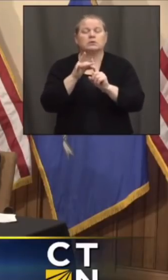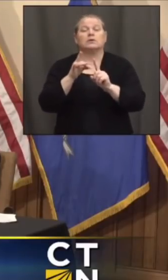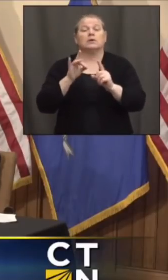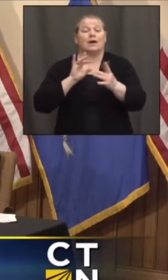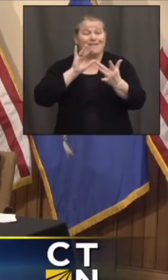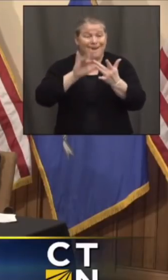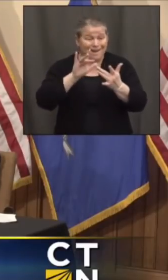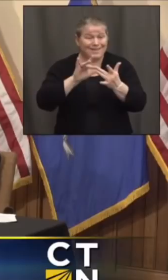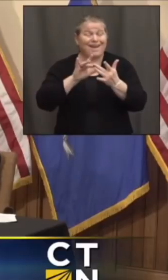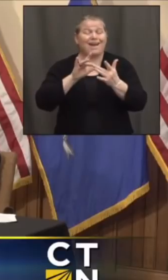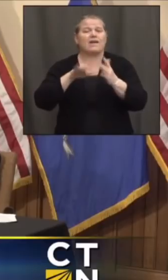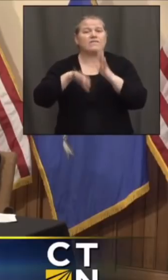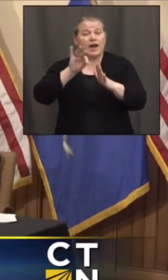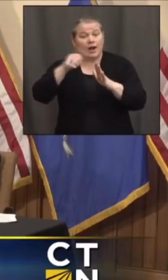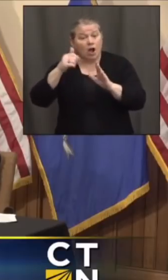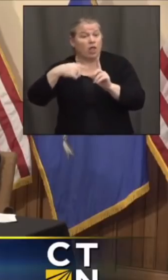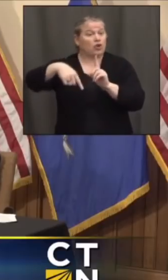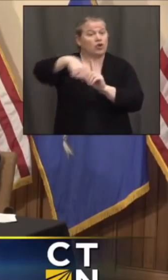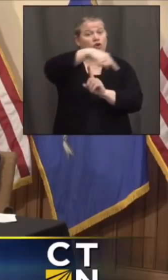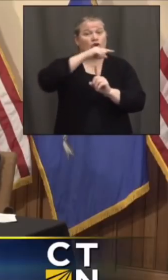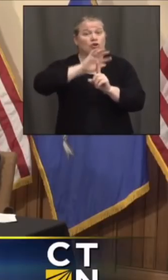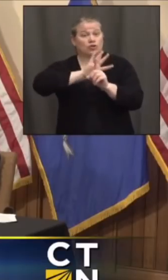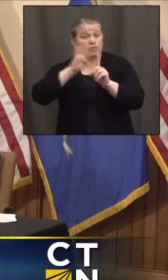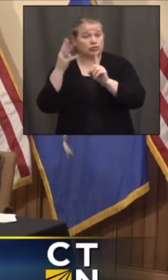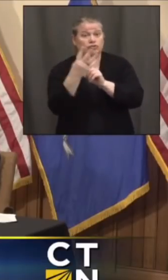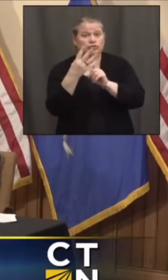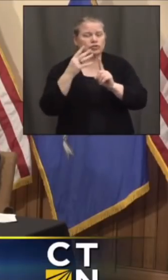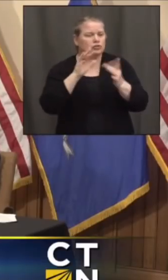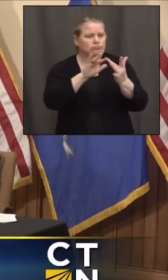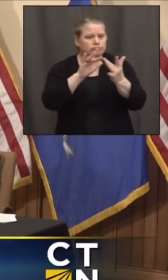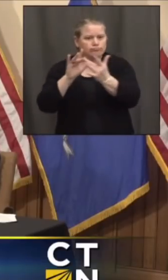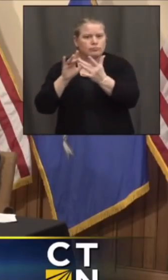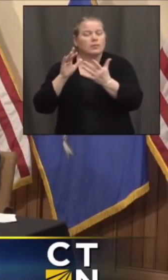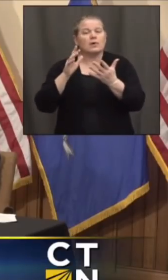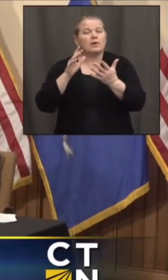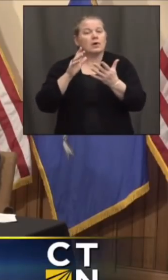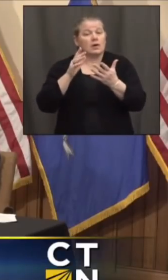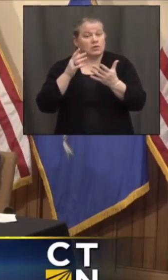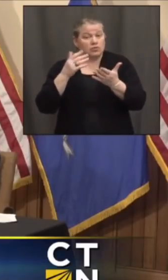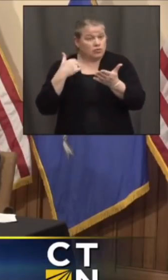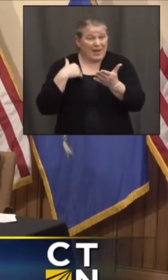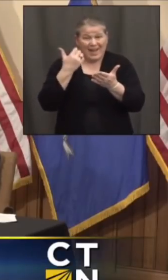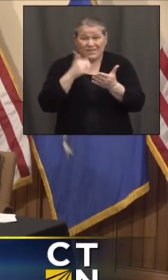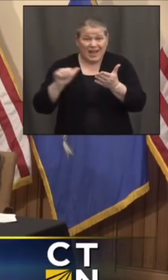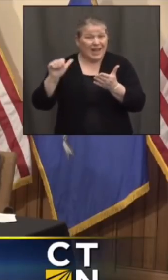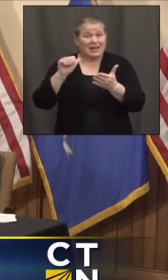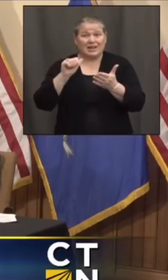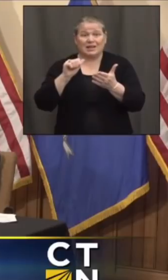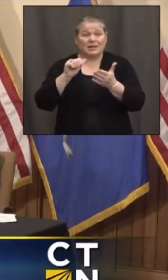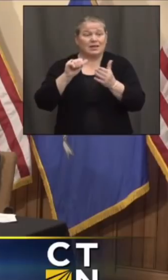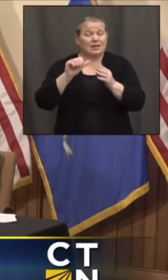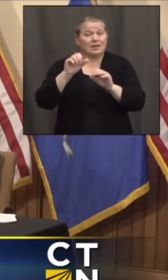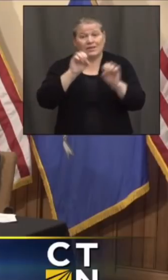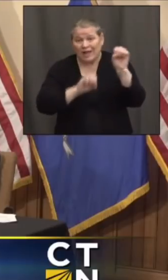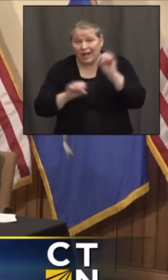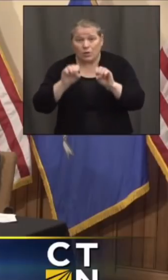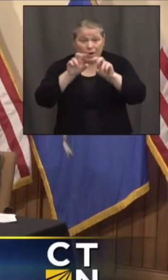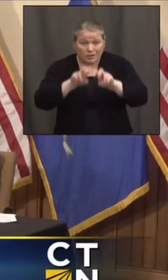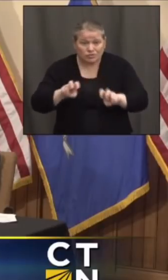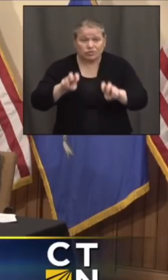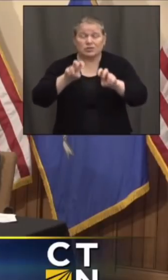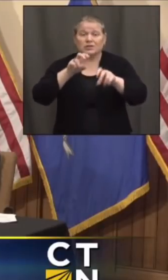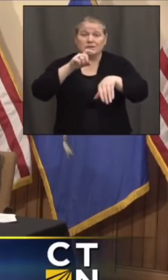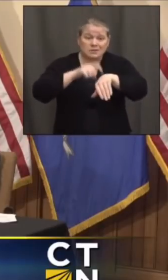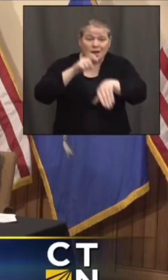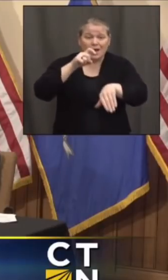any evaluations of the effectiveness of contract tracing, assessments on productivity,